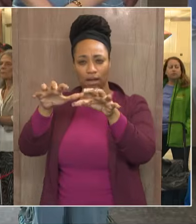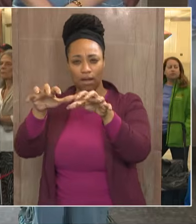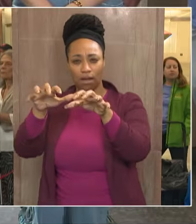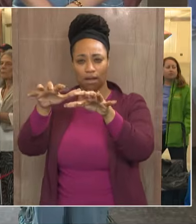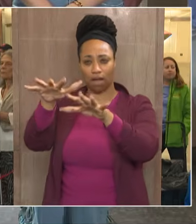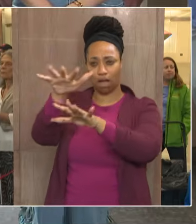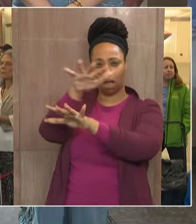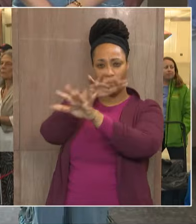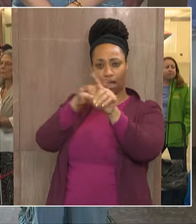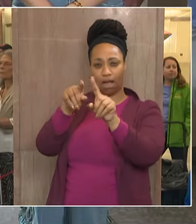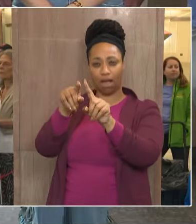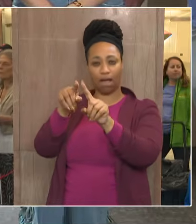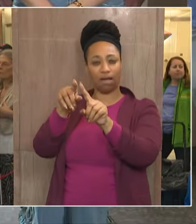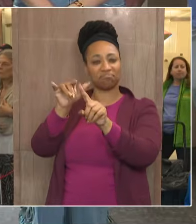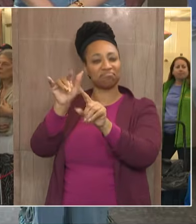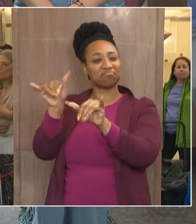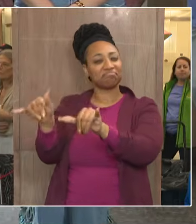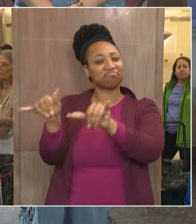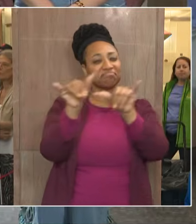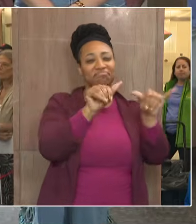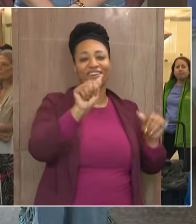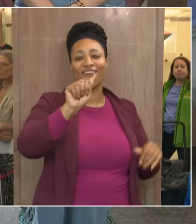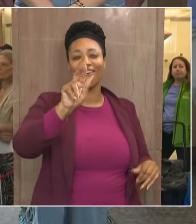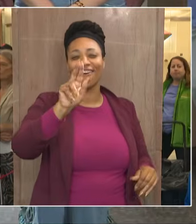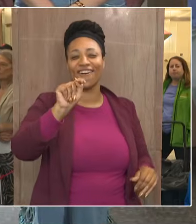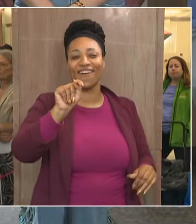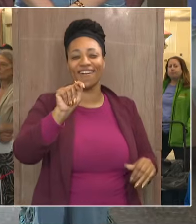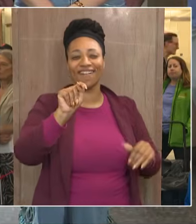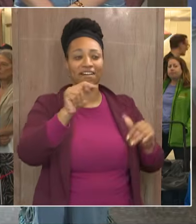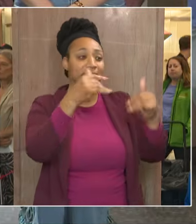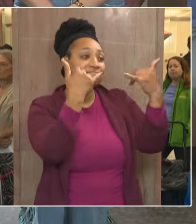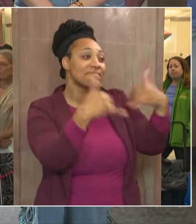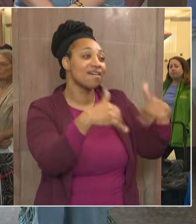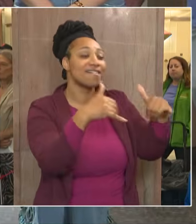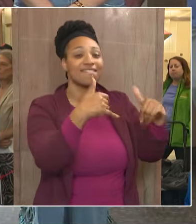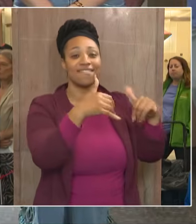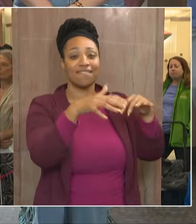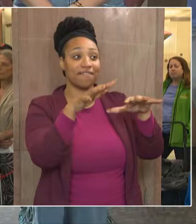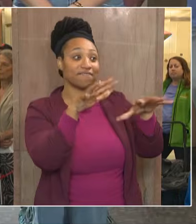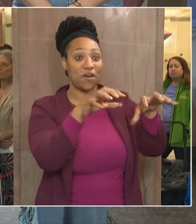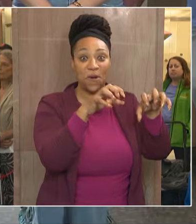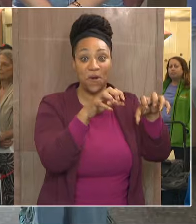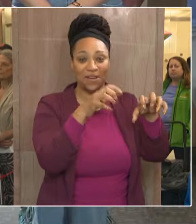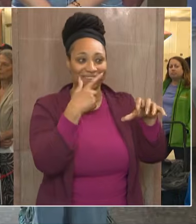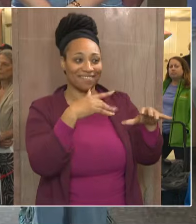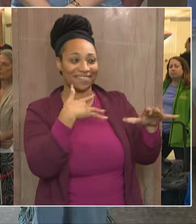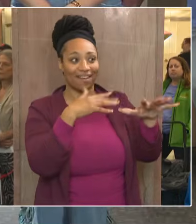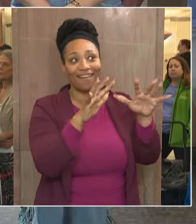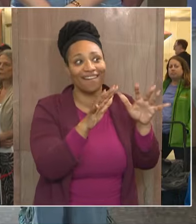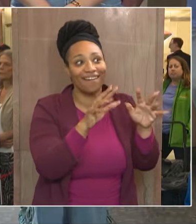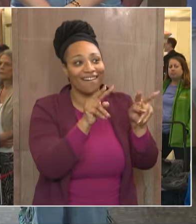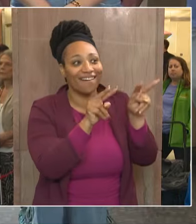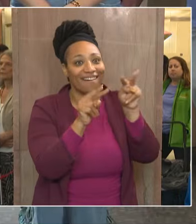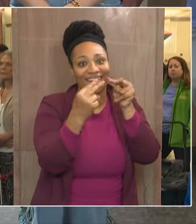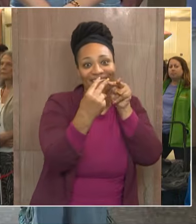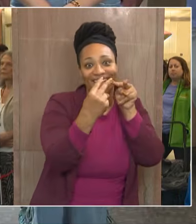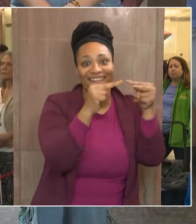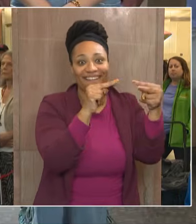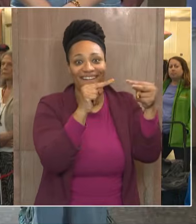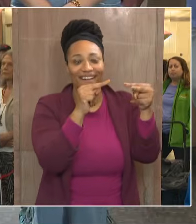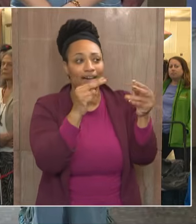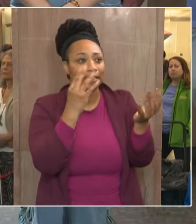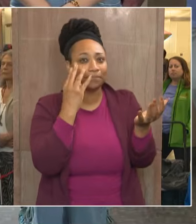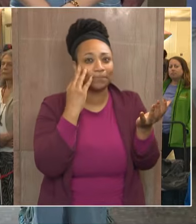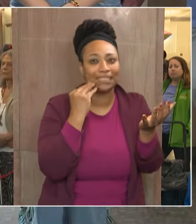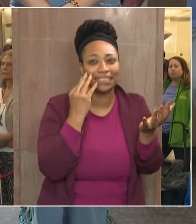and experimentation that is free of normative constraints, and we can push the boundaries of our human experience. The piece